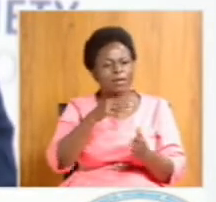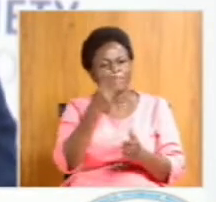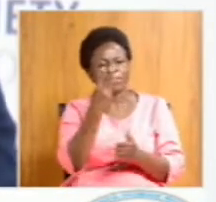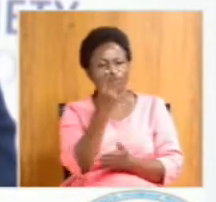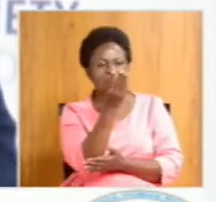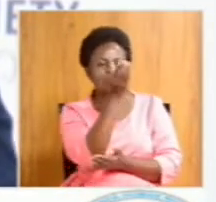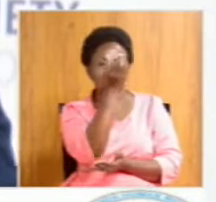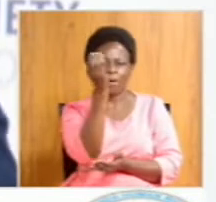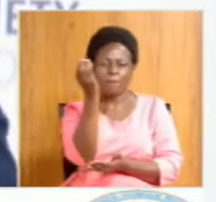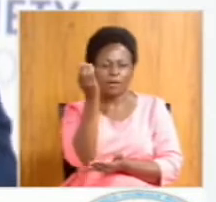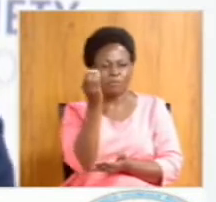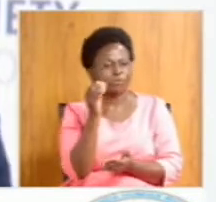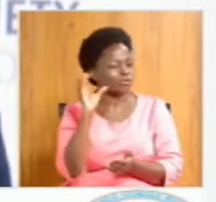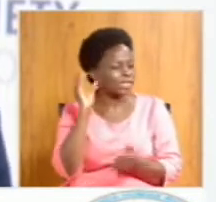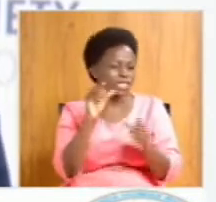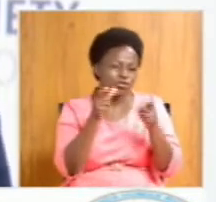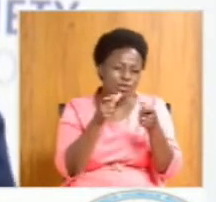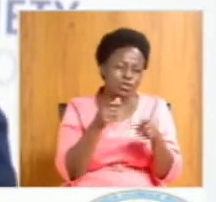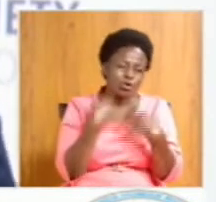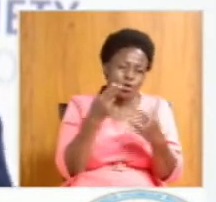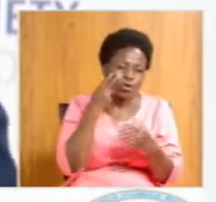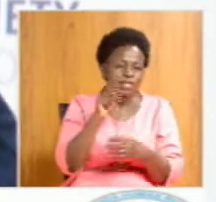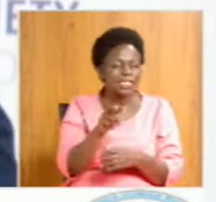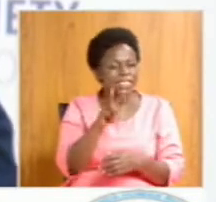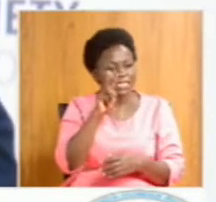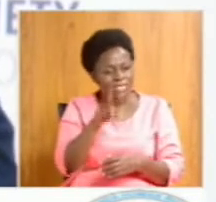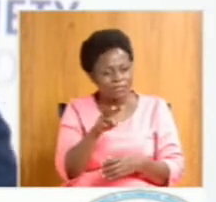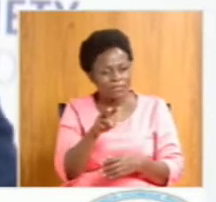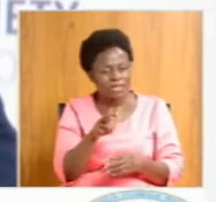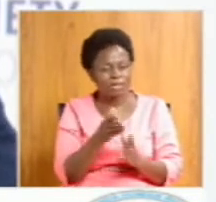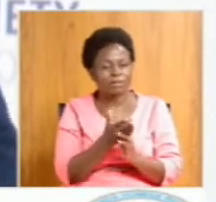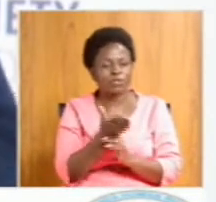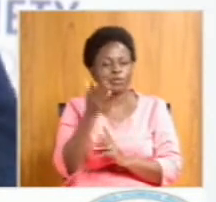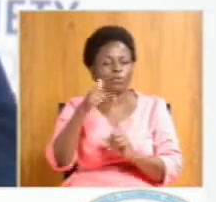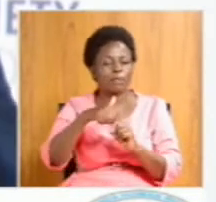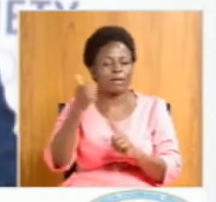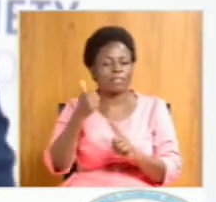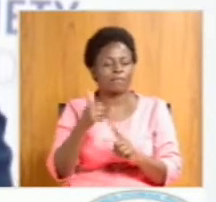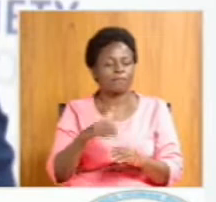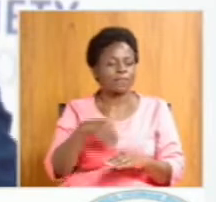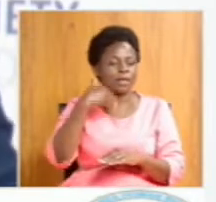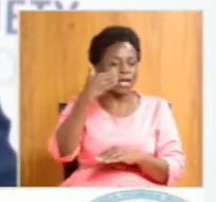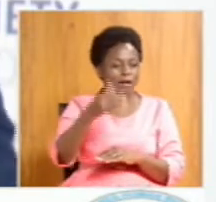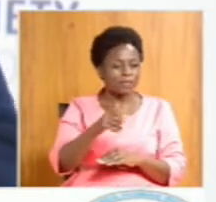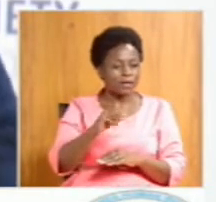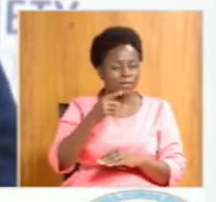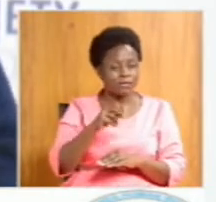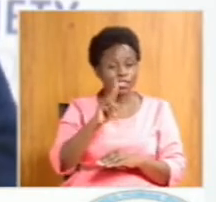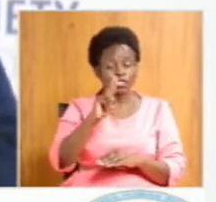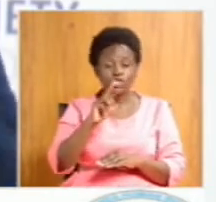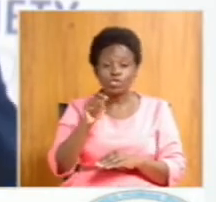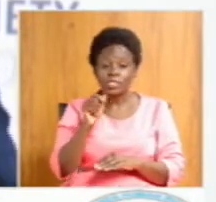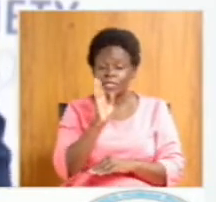to enable you to also listen to your radio or watch TV and it should be able to take you through the month. So after those first units are